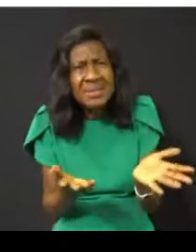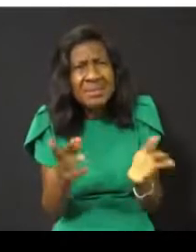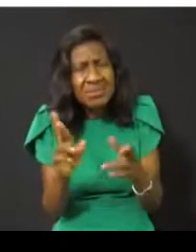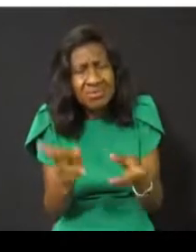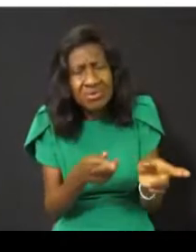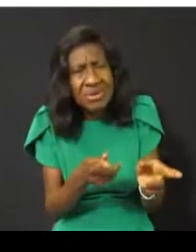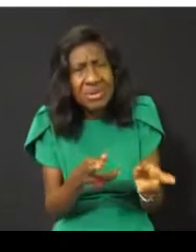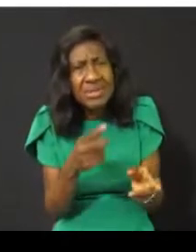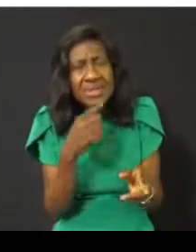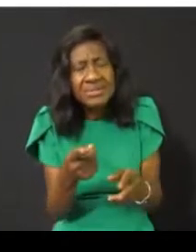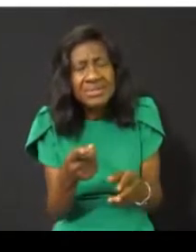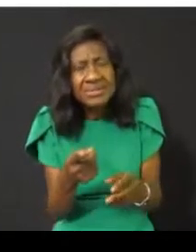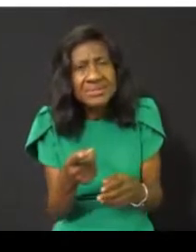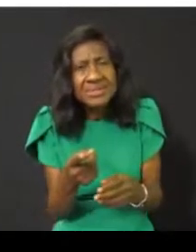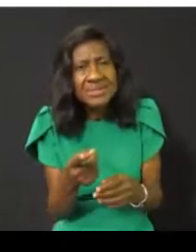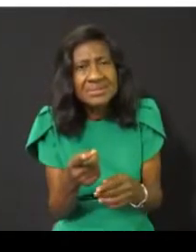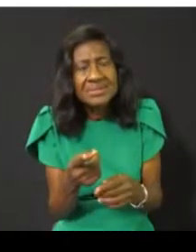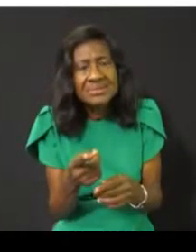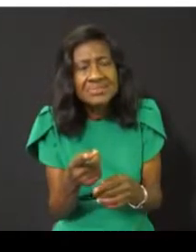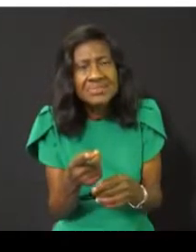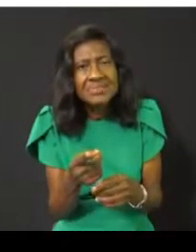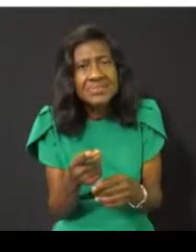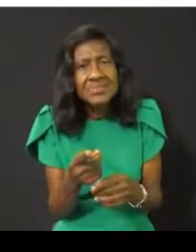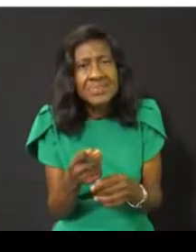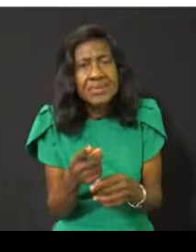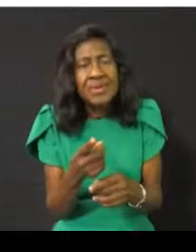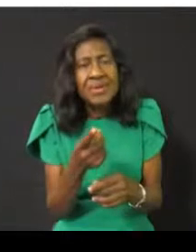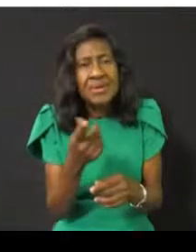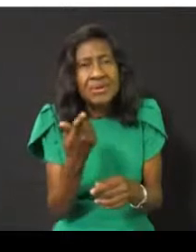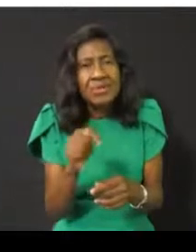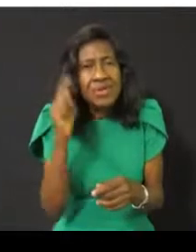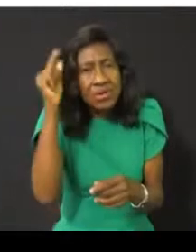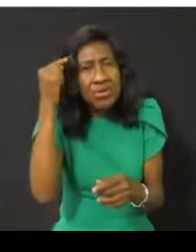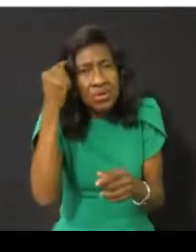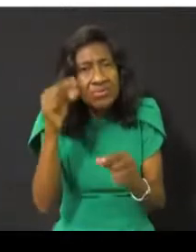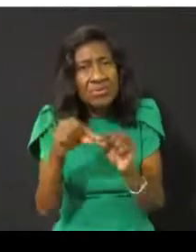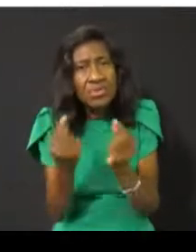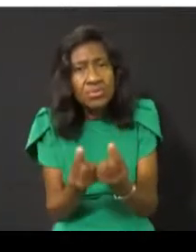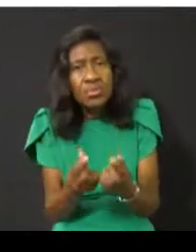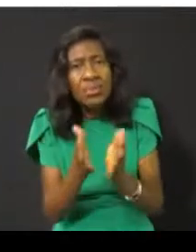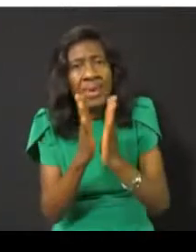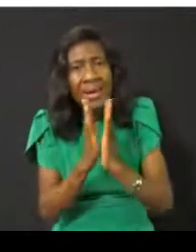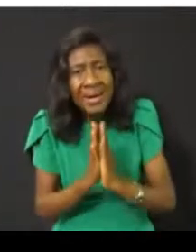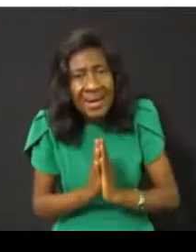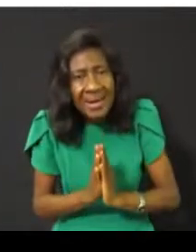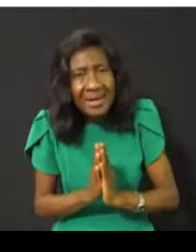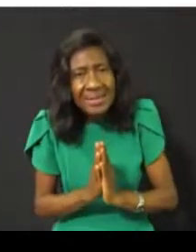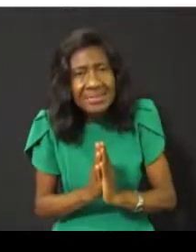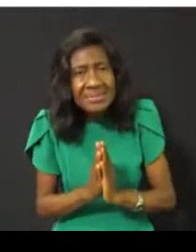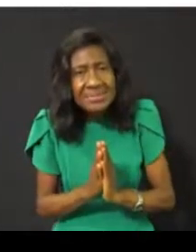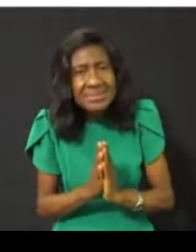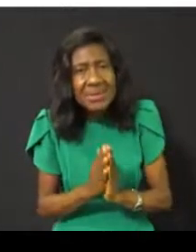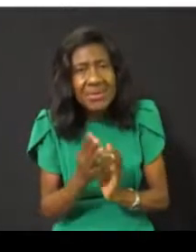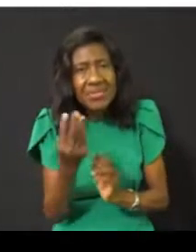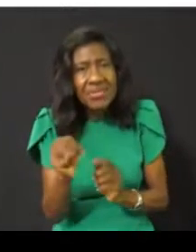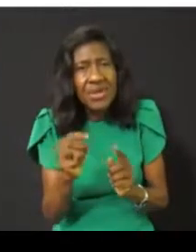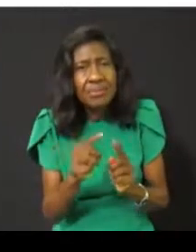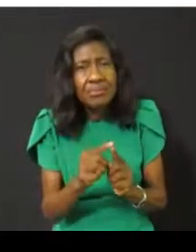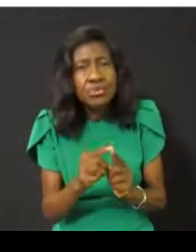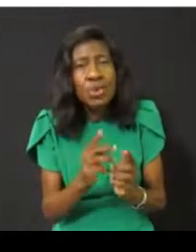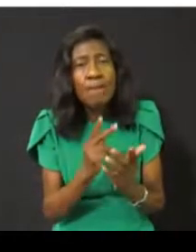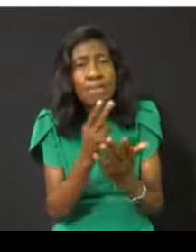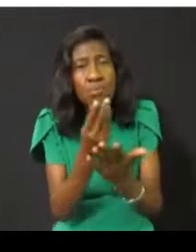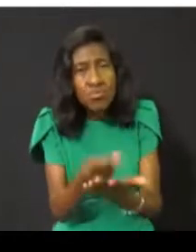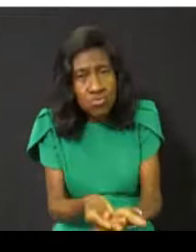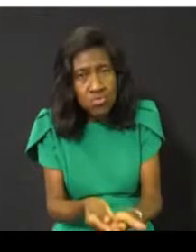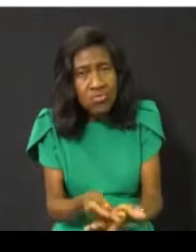said yes. And they said, okay, let's open. They have now asked us correctly to prove